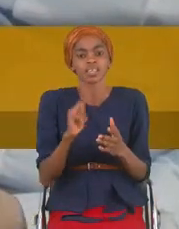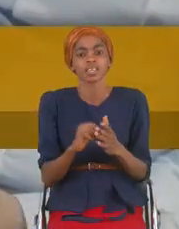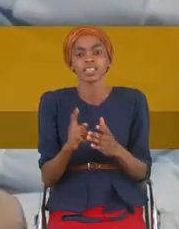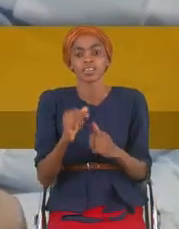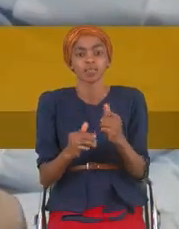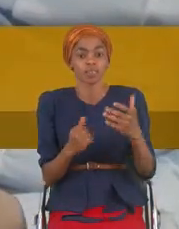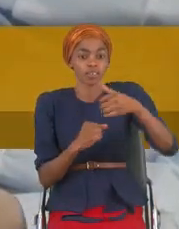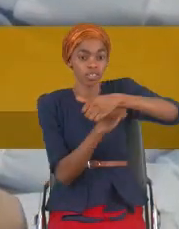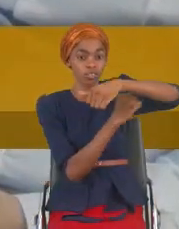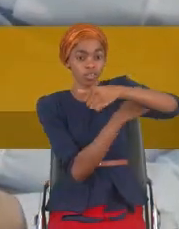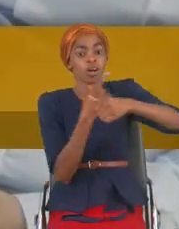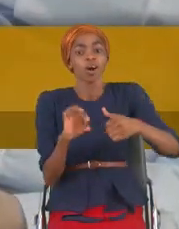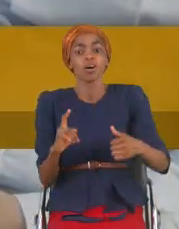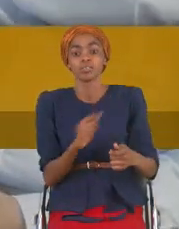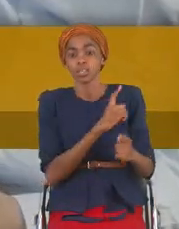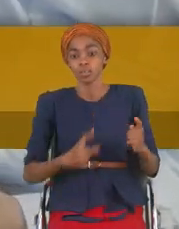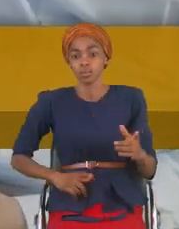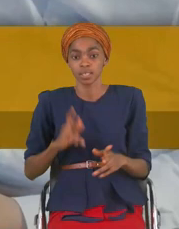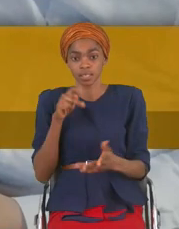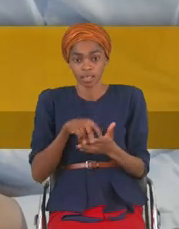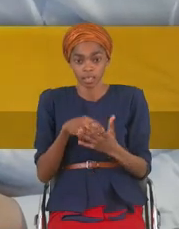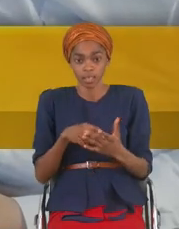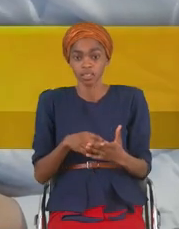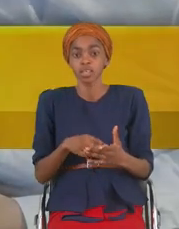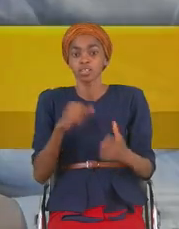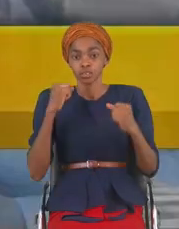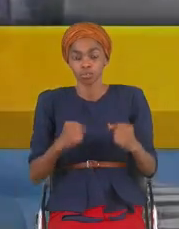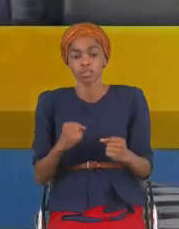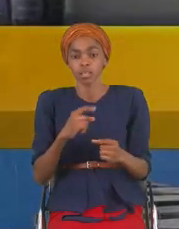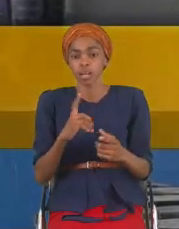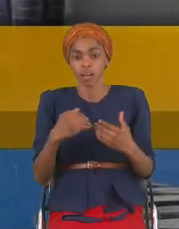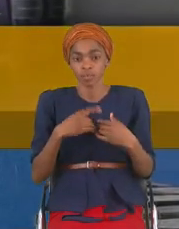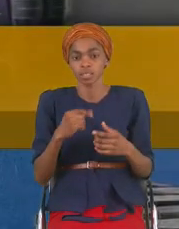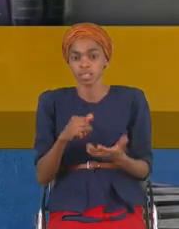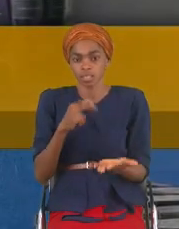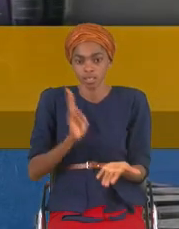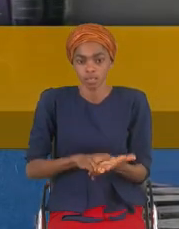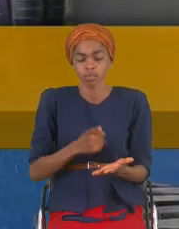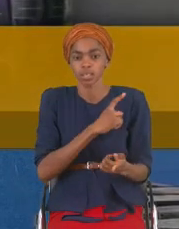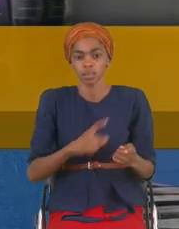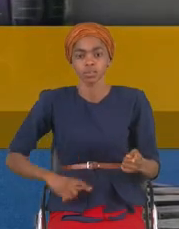the Lord knoweth them that are his. And let